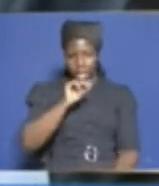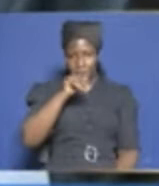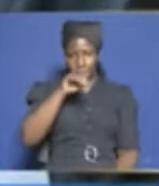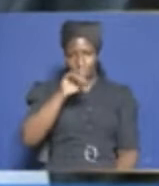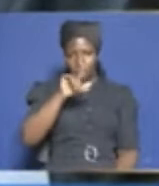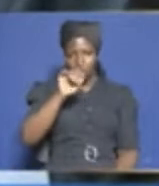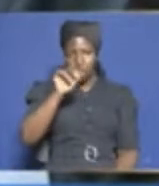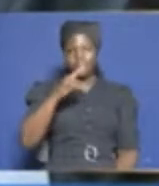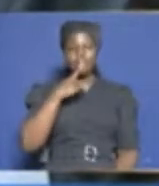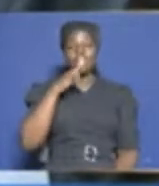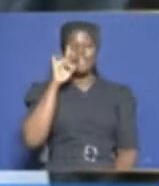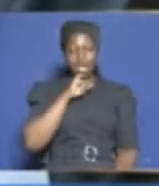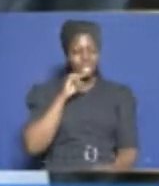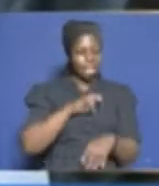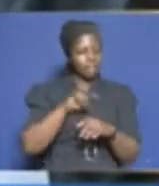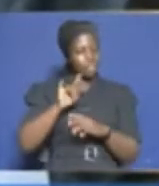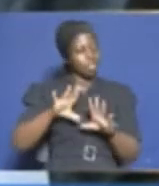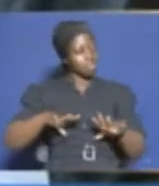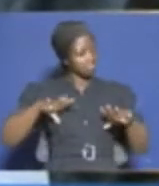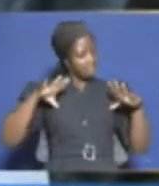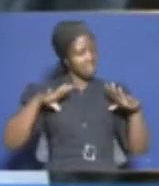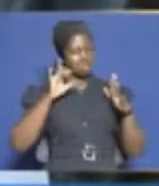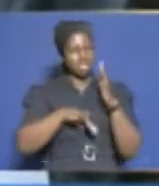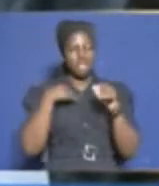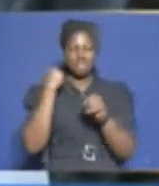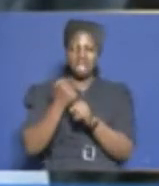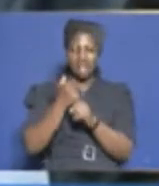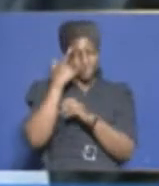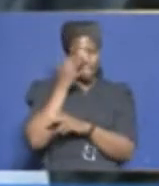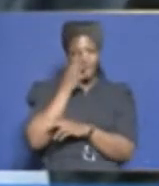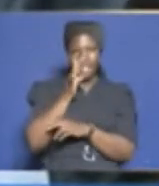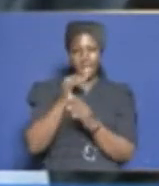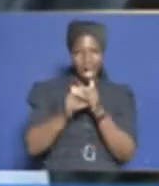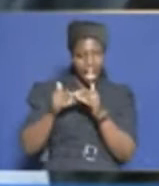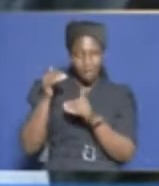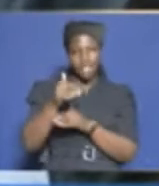Napoleon said once, when he was boasting about what he had done for France,